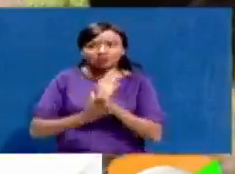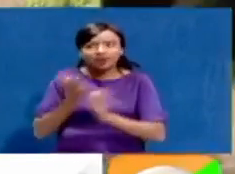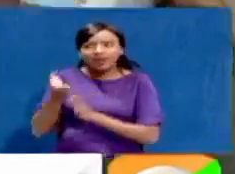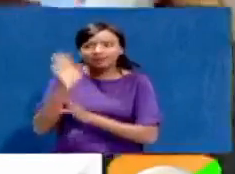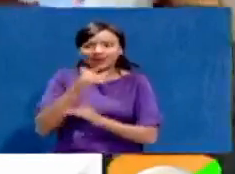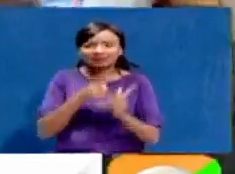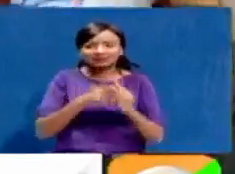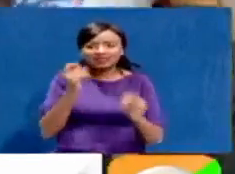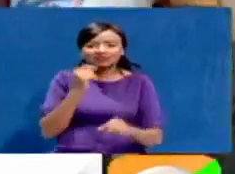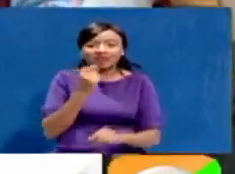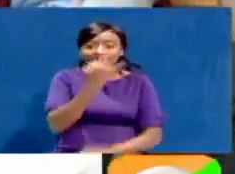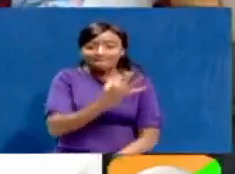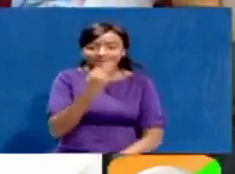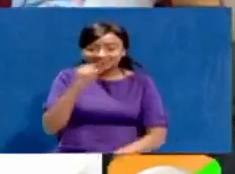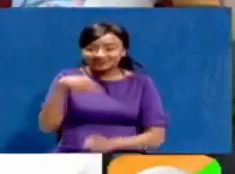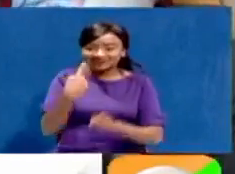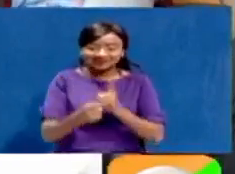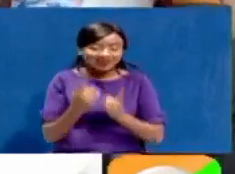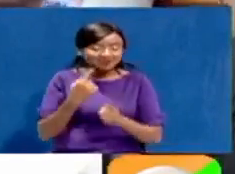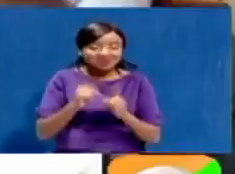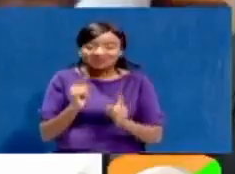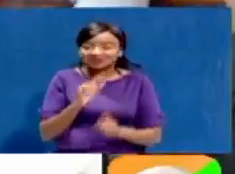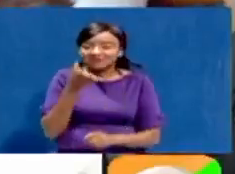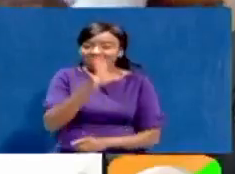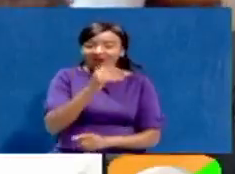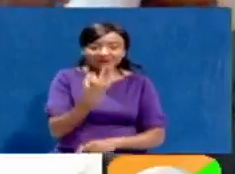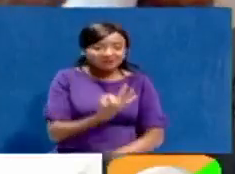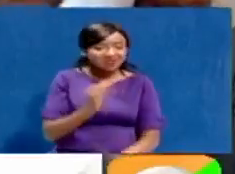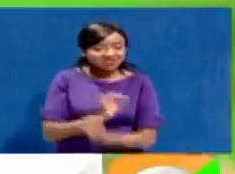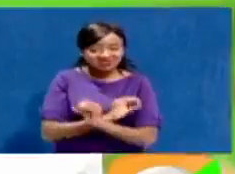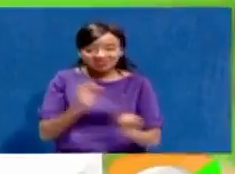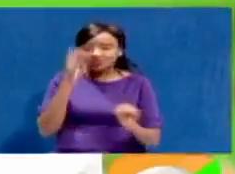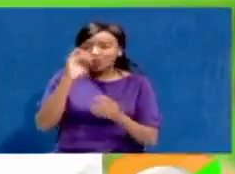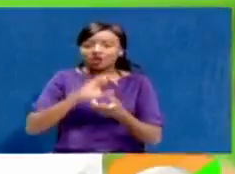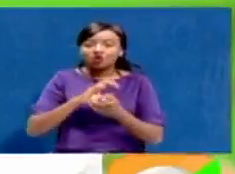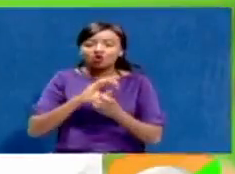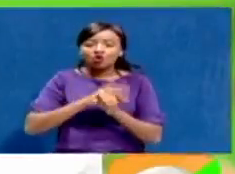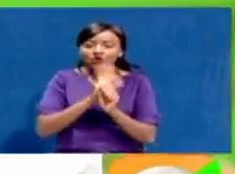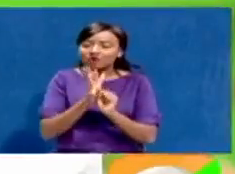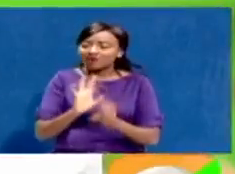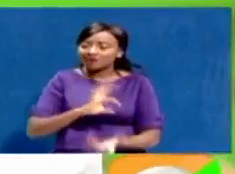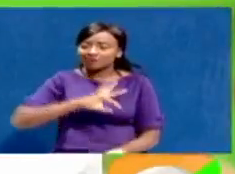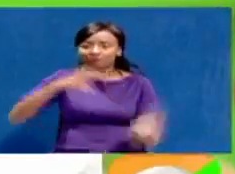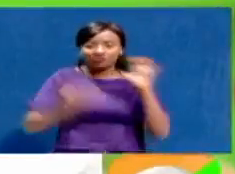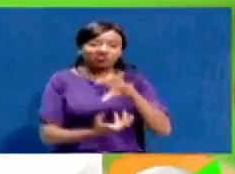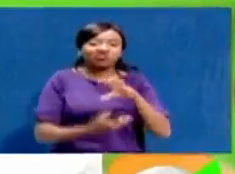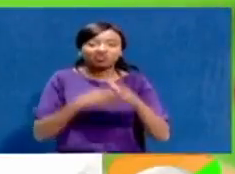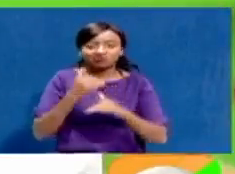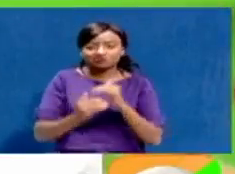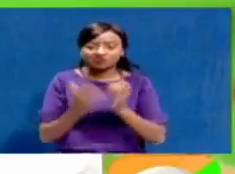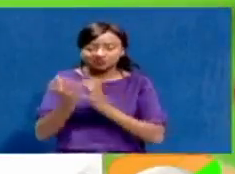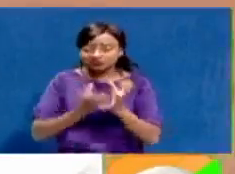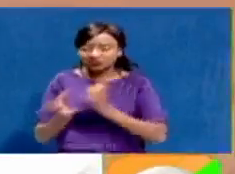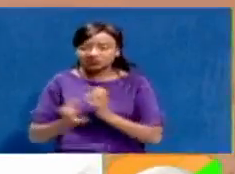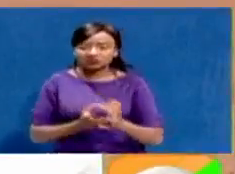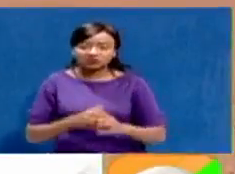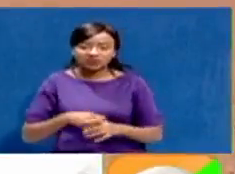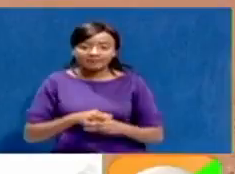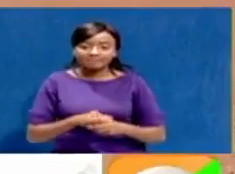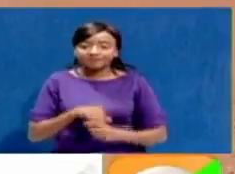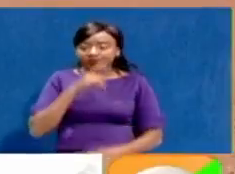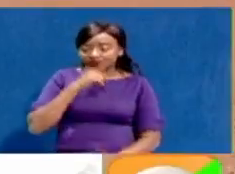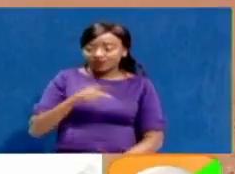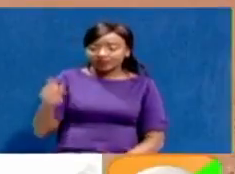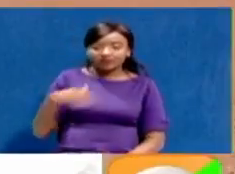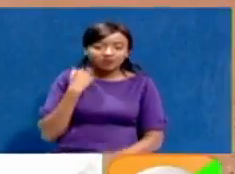year. But that was never to be. The coronavirus pandemic disrupted businesses, leading to full-scale layoffs. John